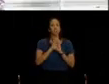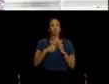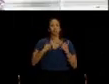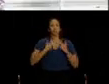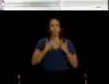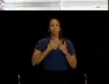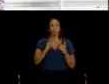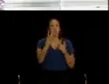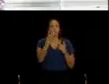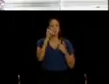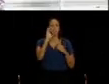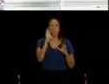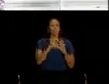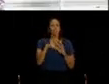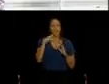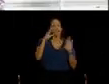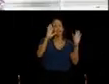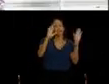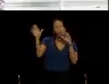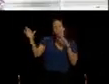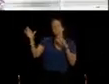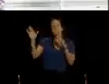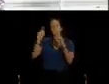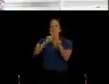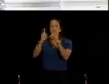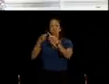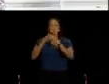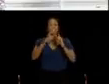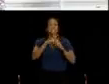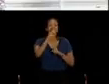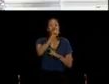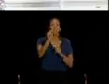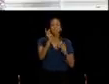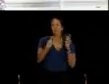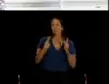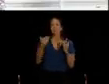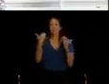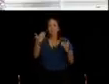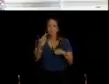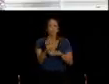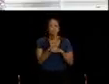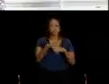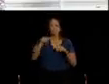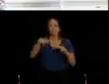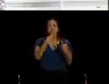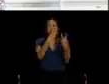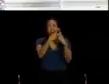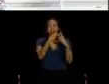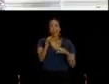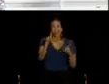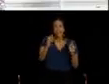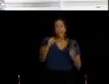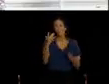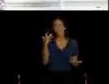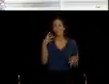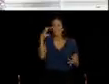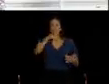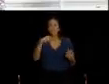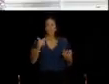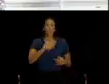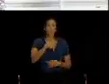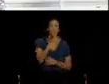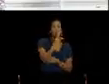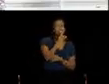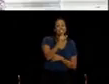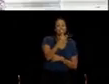saying, hey, fellow disabled people, like if you want to use this hashtag, you can, because guess what? We're disabled and cute. It's